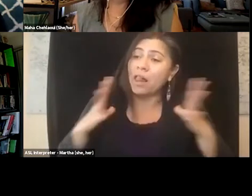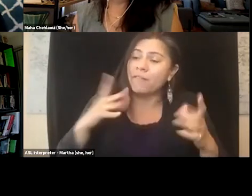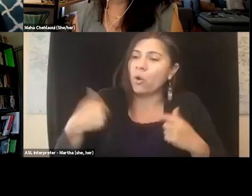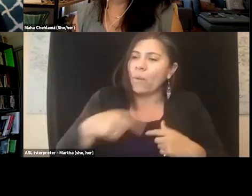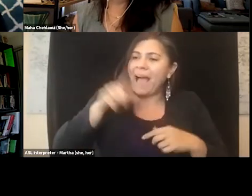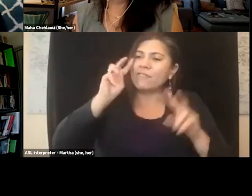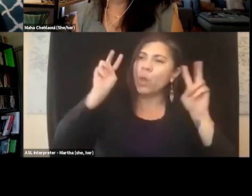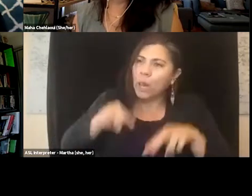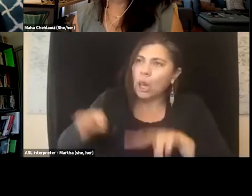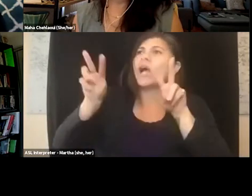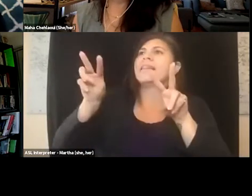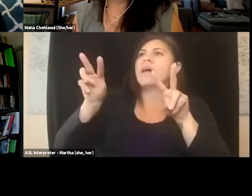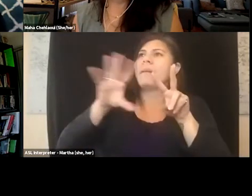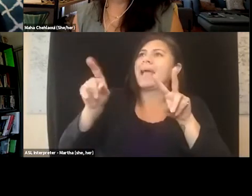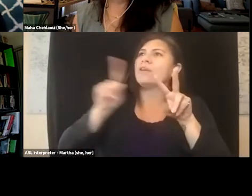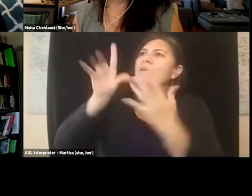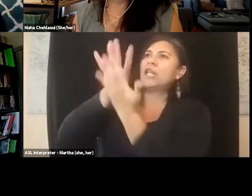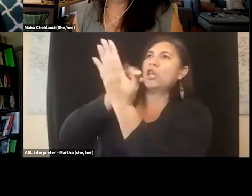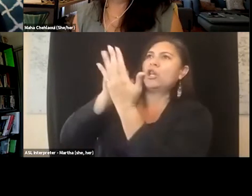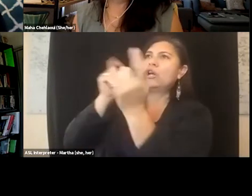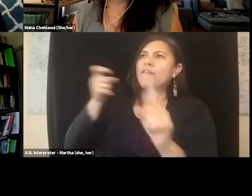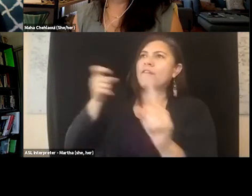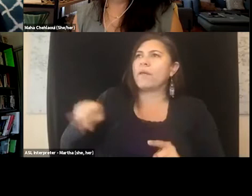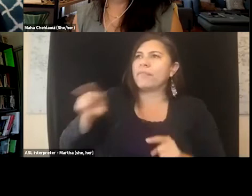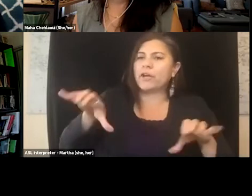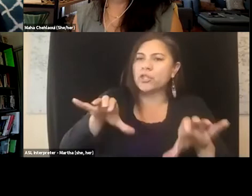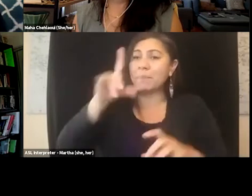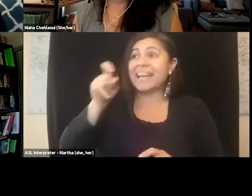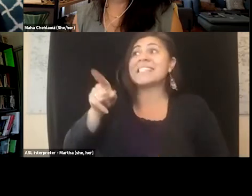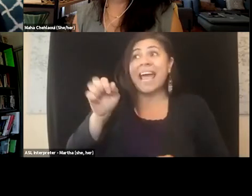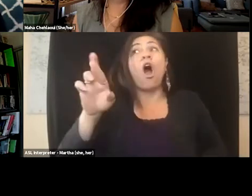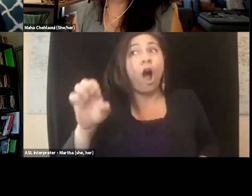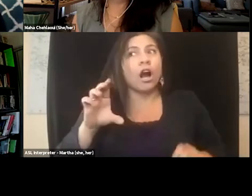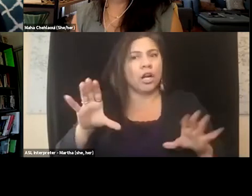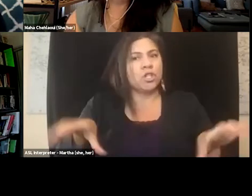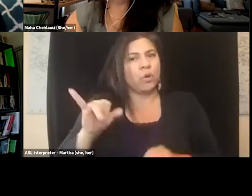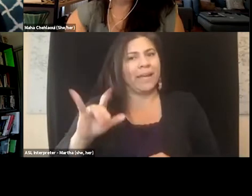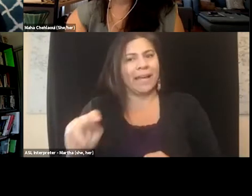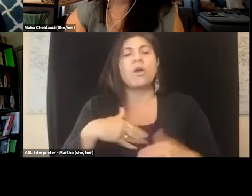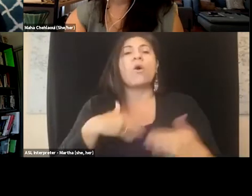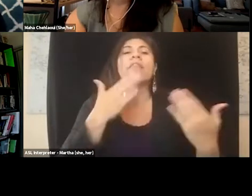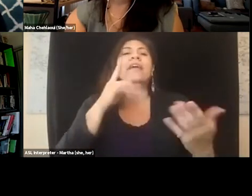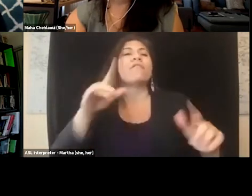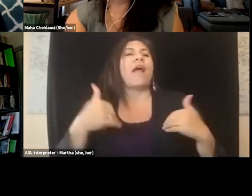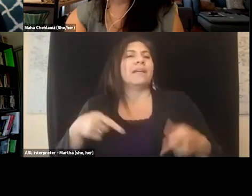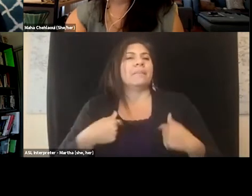them and really learn from what they're doing, because they are doing it. That's it. Thank you so much for having me.